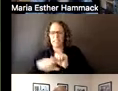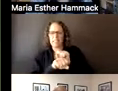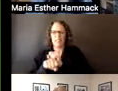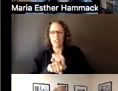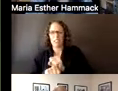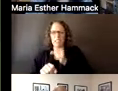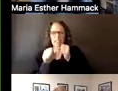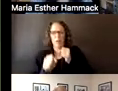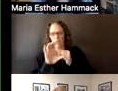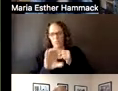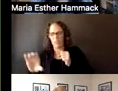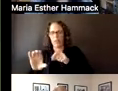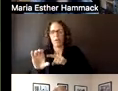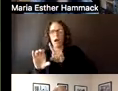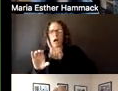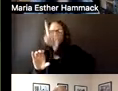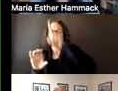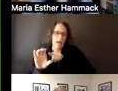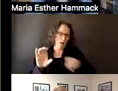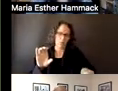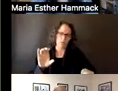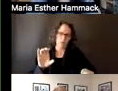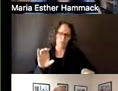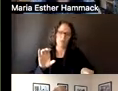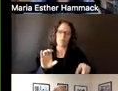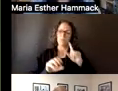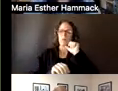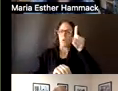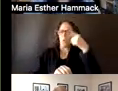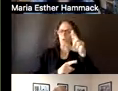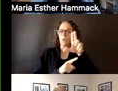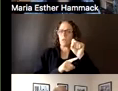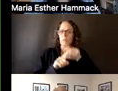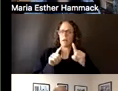slavery in the United States and broadly speaking in the Americas.